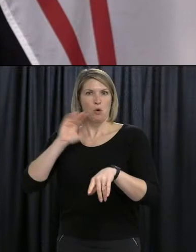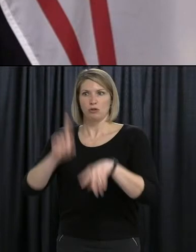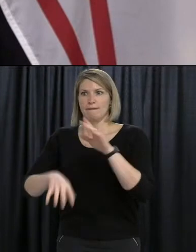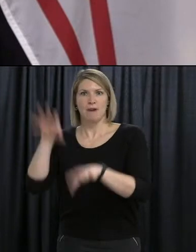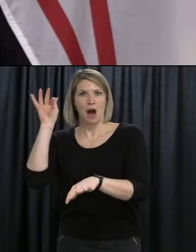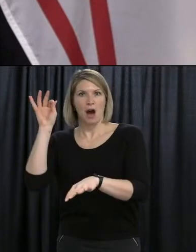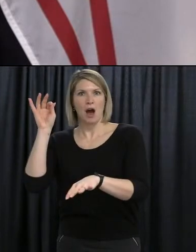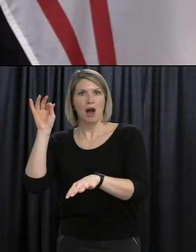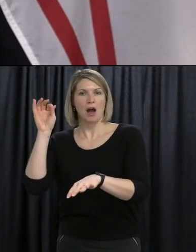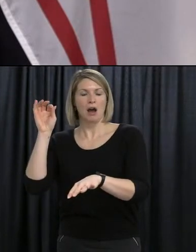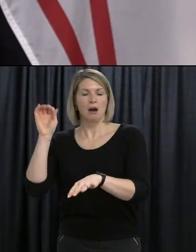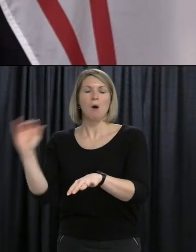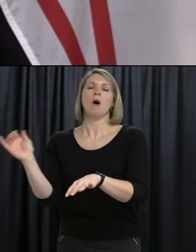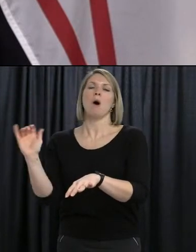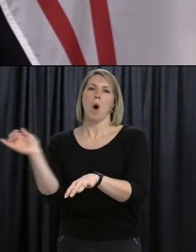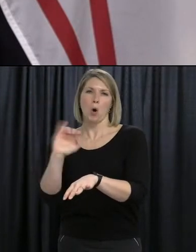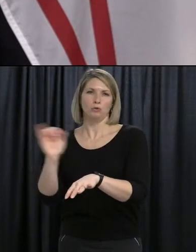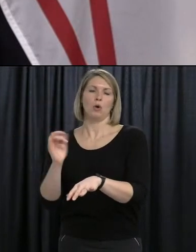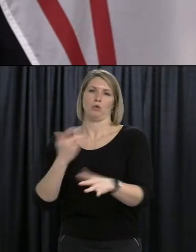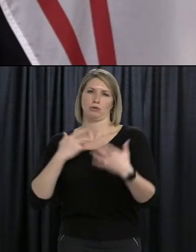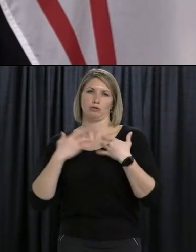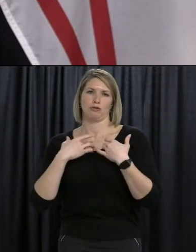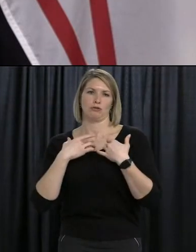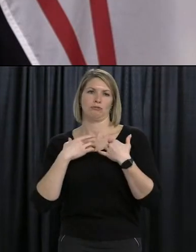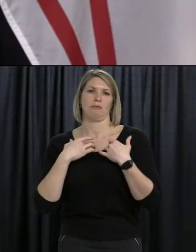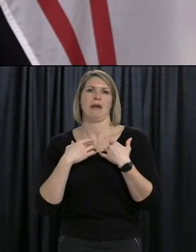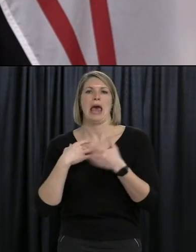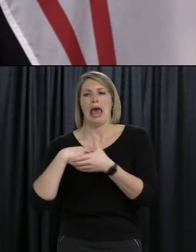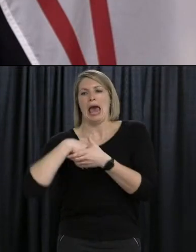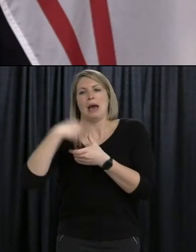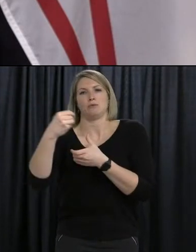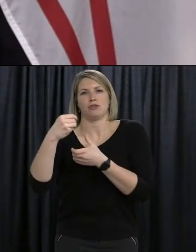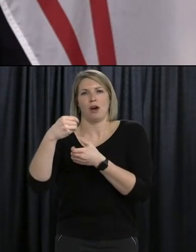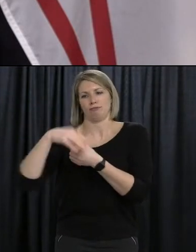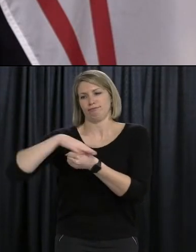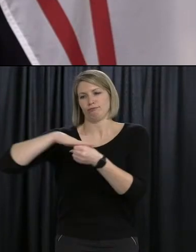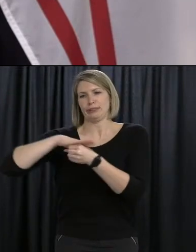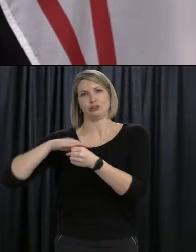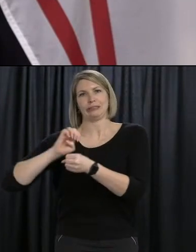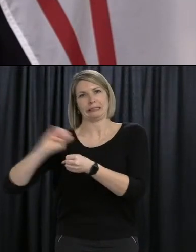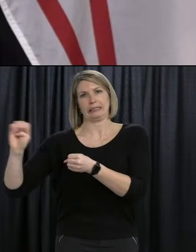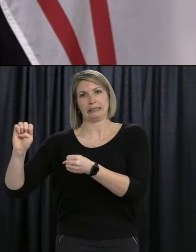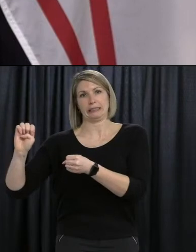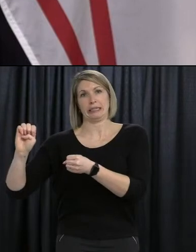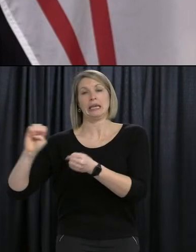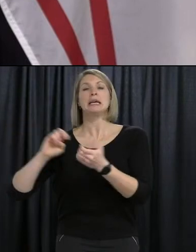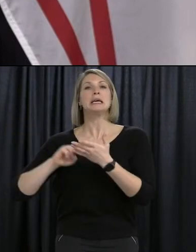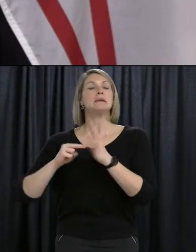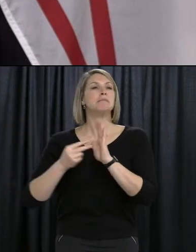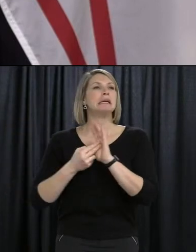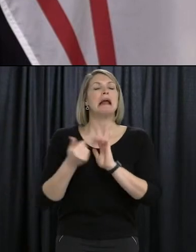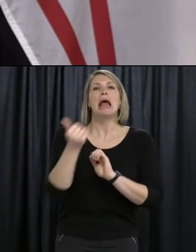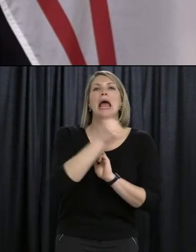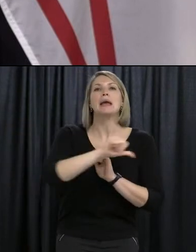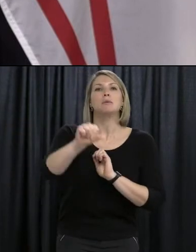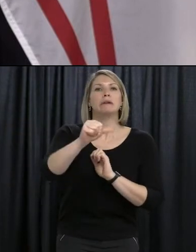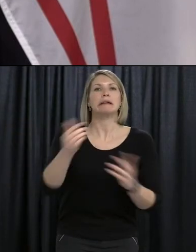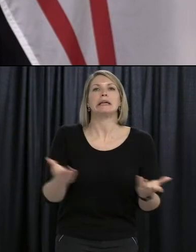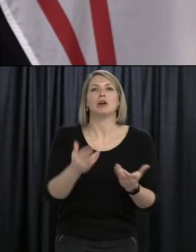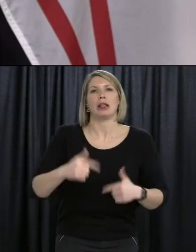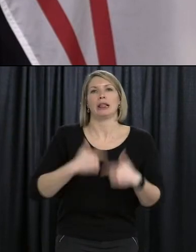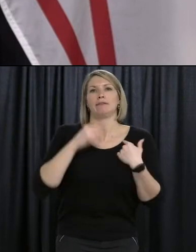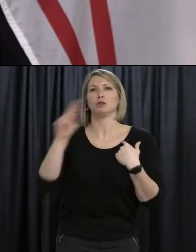happening outside of the St. John's metro area. We are therefore asking anyone in the province with one symptom to book an